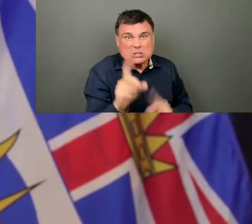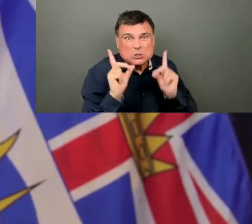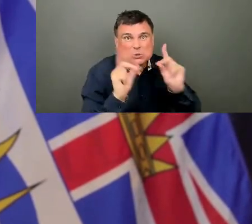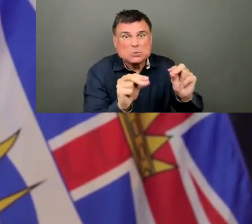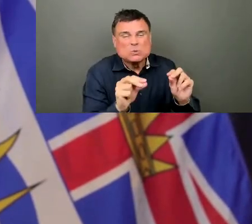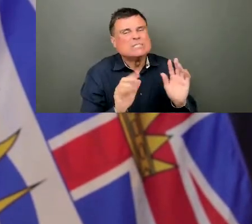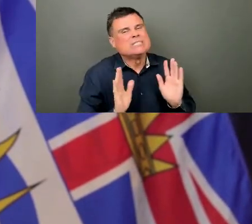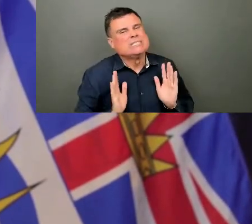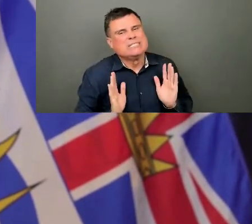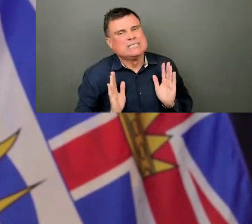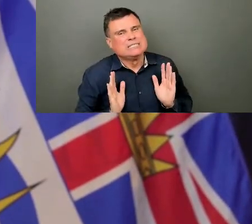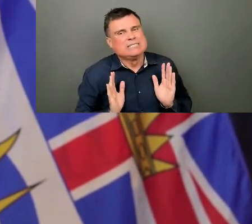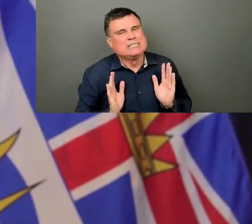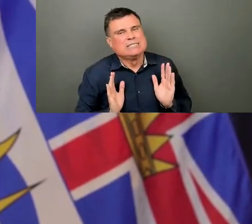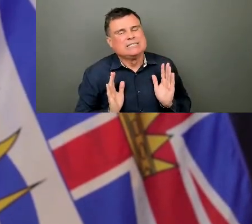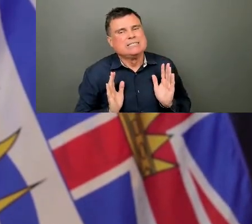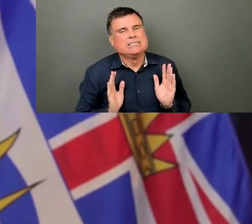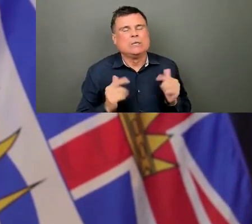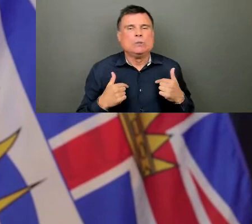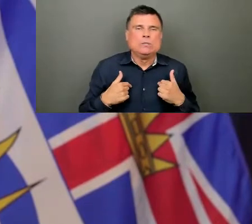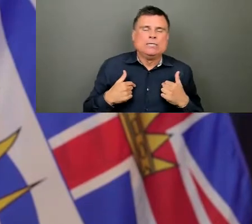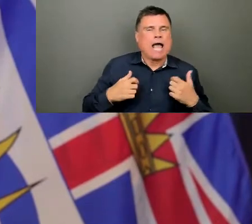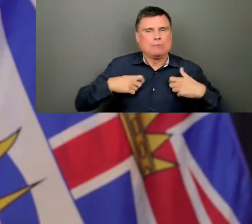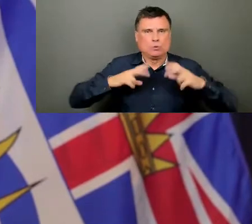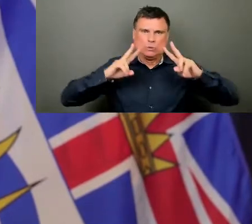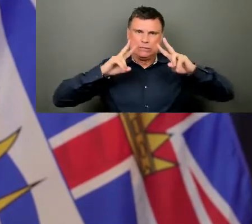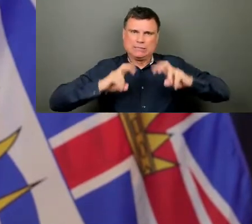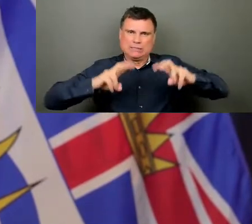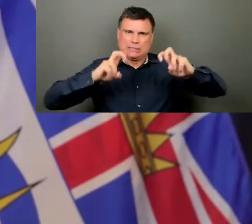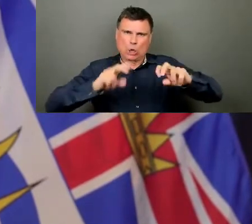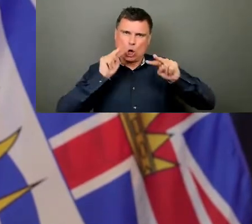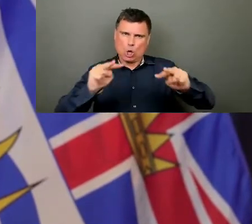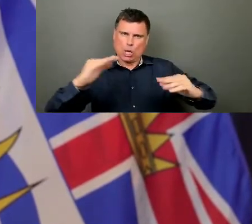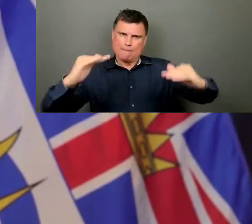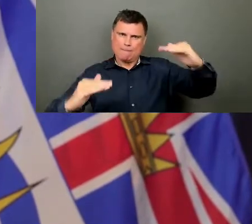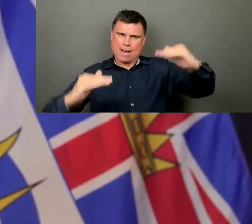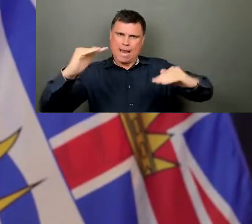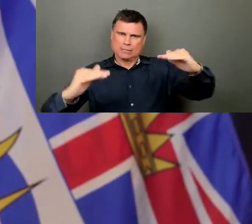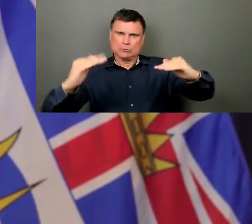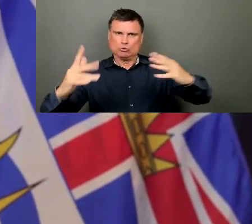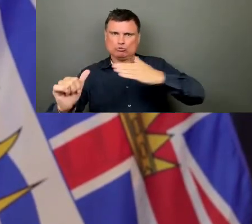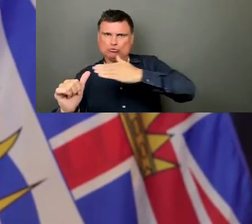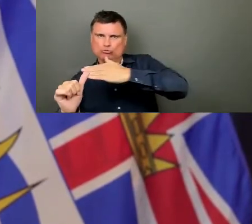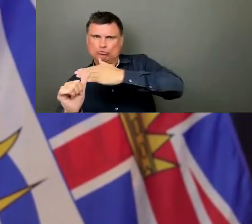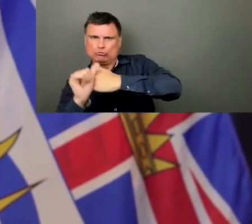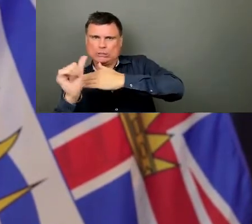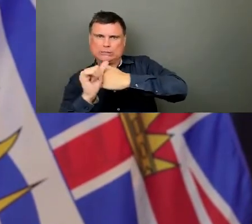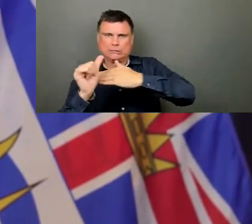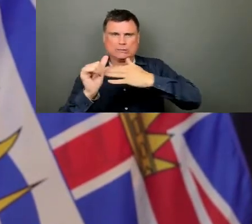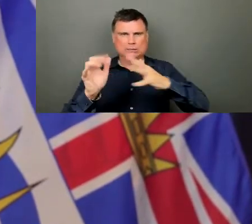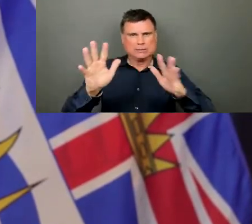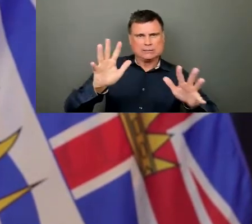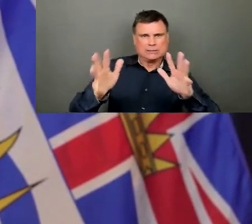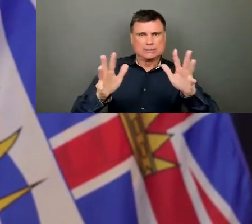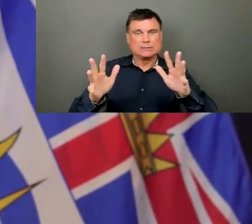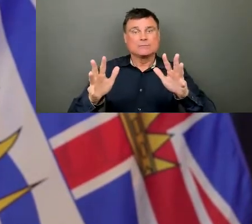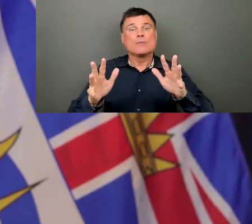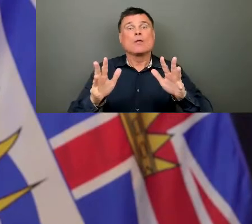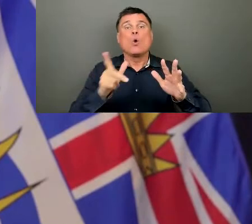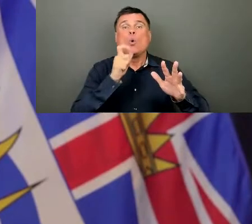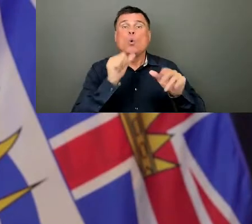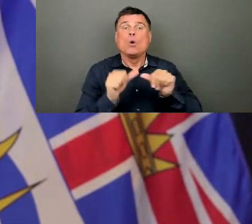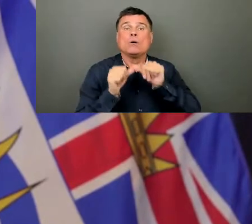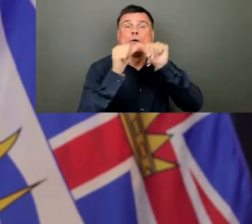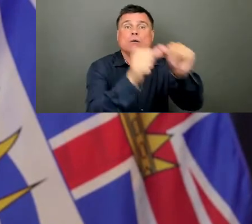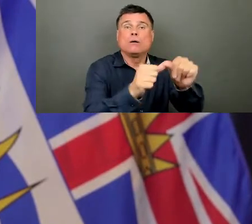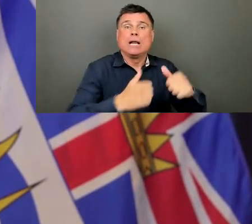setting where if the virus gets into that setting from somebody who's non-vaccinated or even vaccinated, but when it gets into that setting,